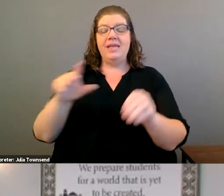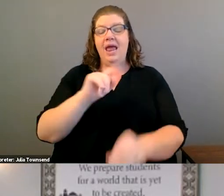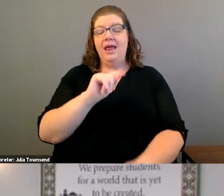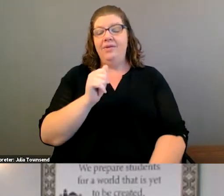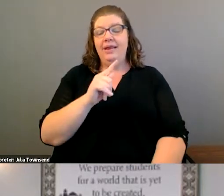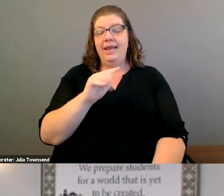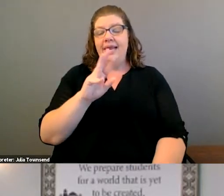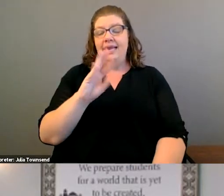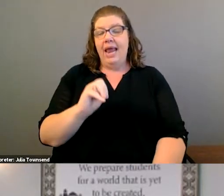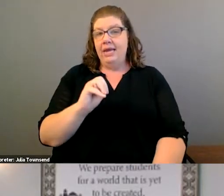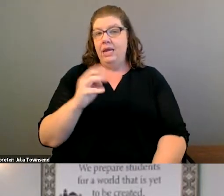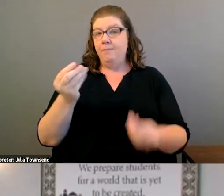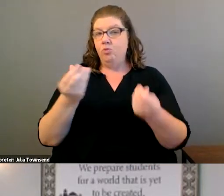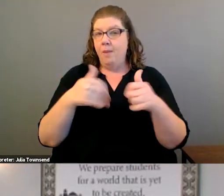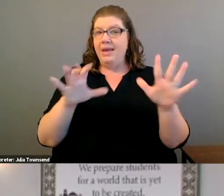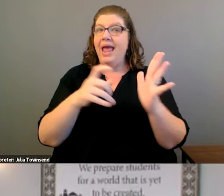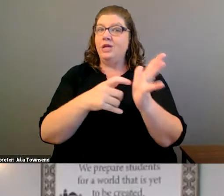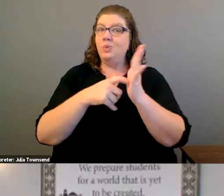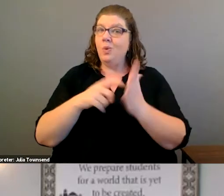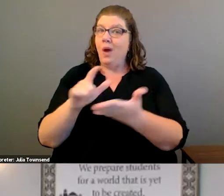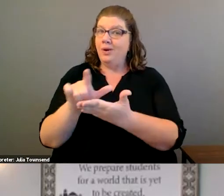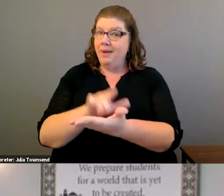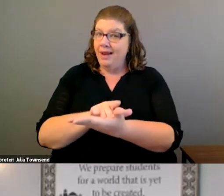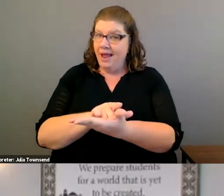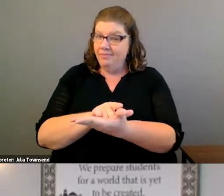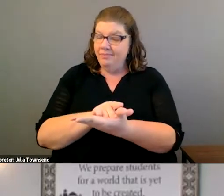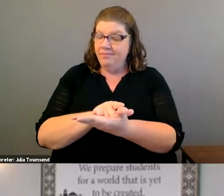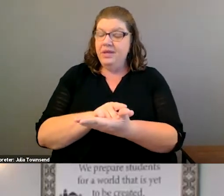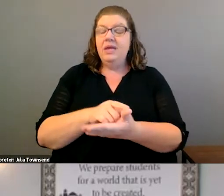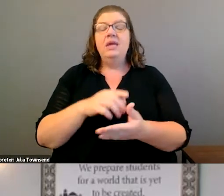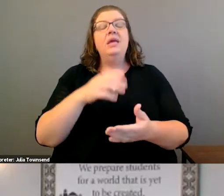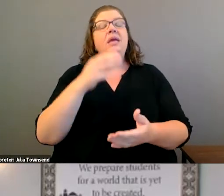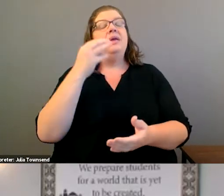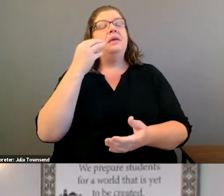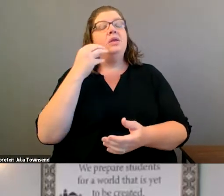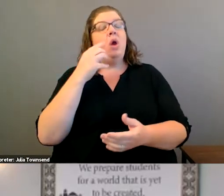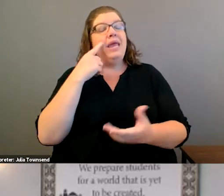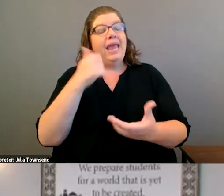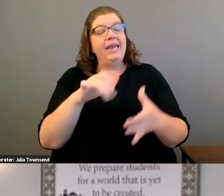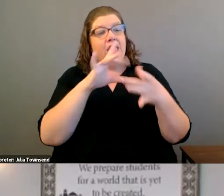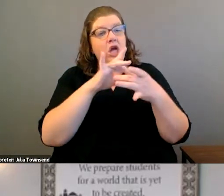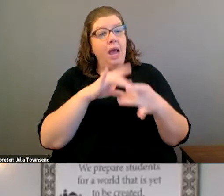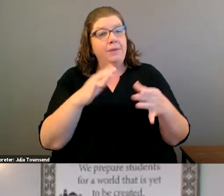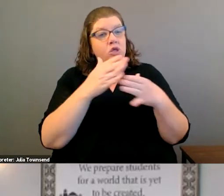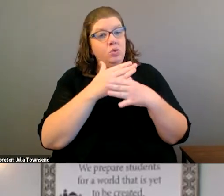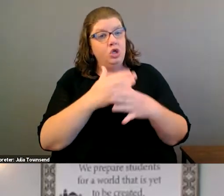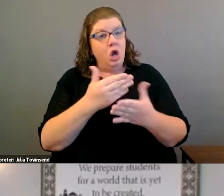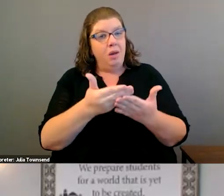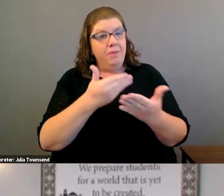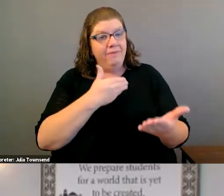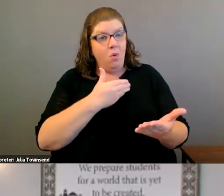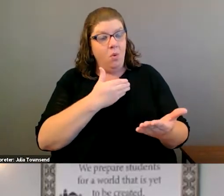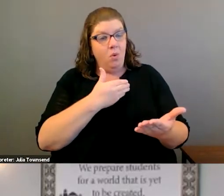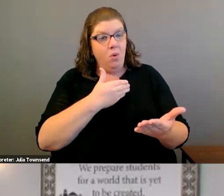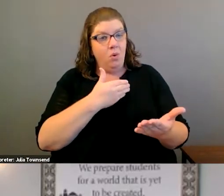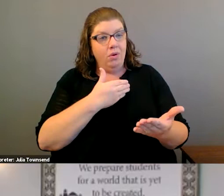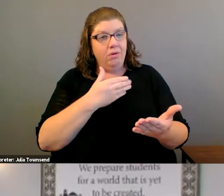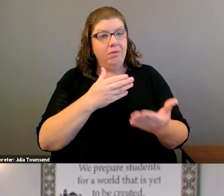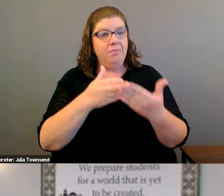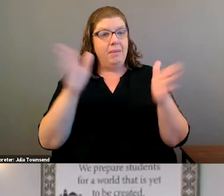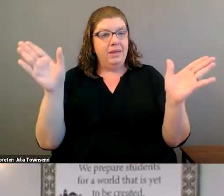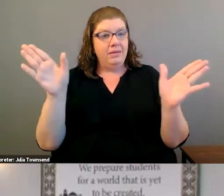as required by law. Ms. Chate, do you have any comments to share before we go to any comments from the